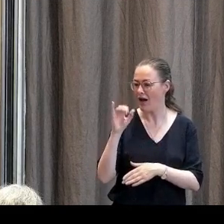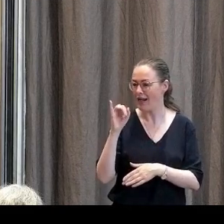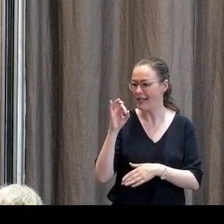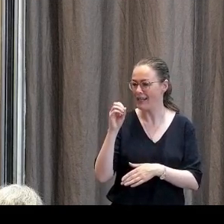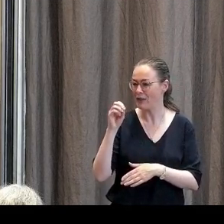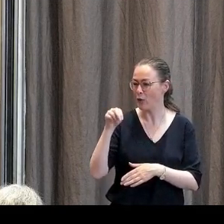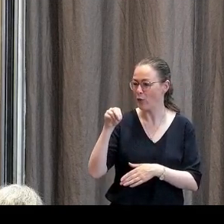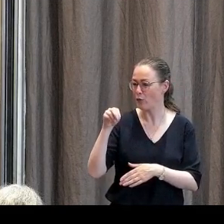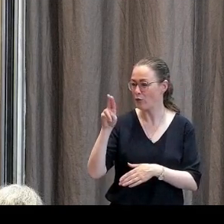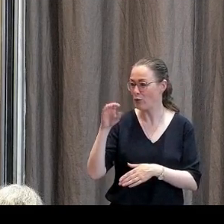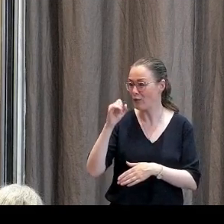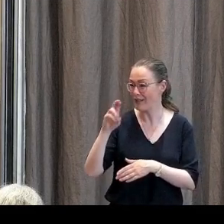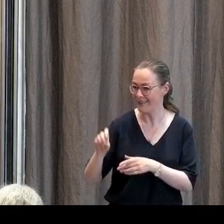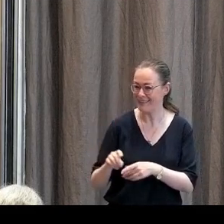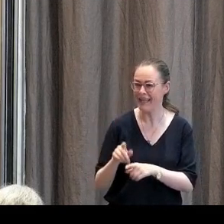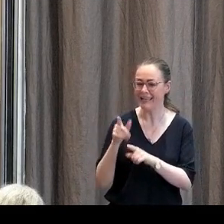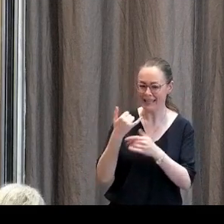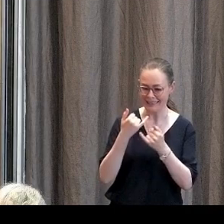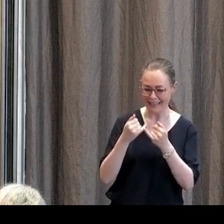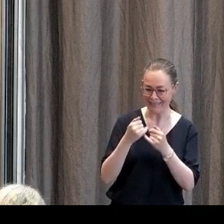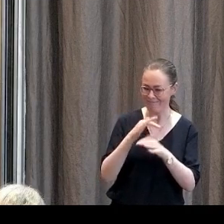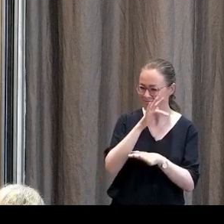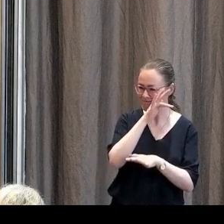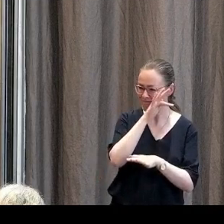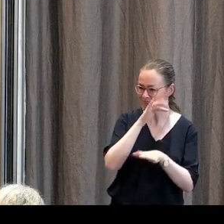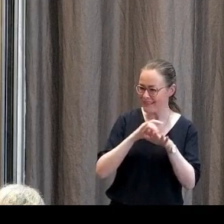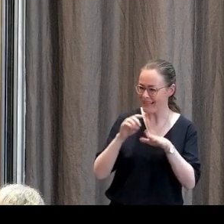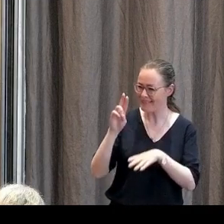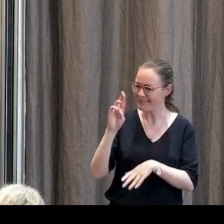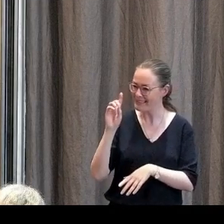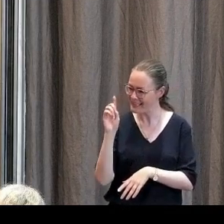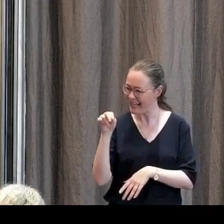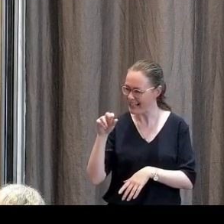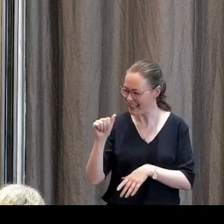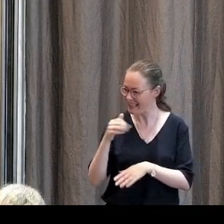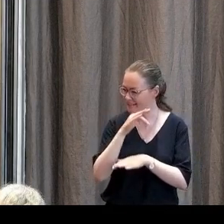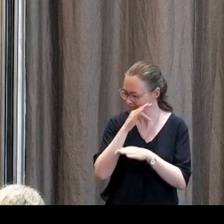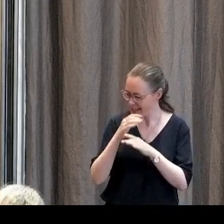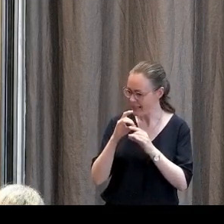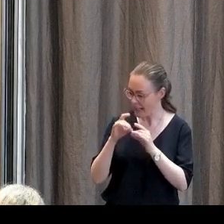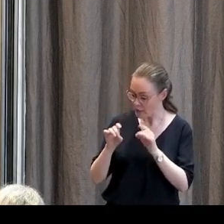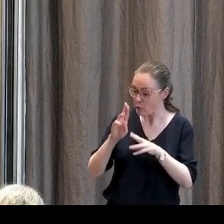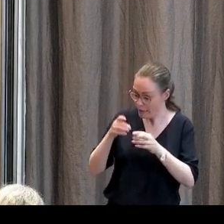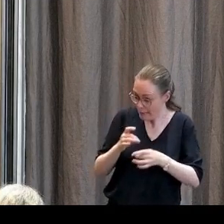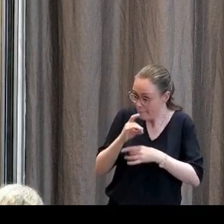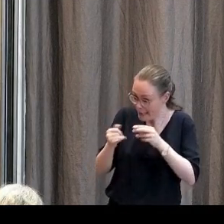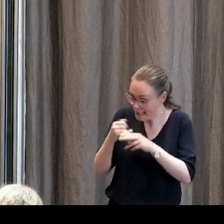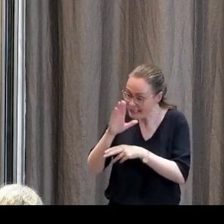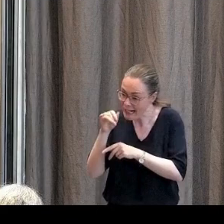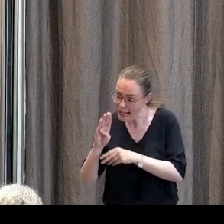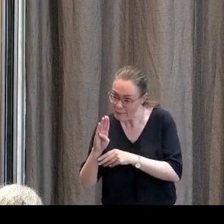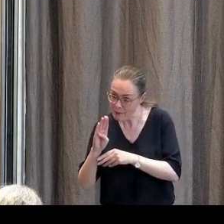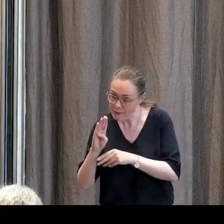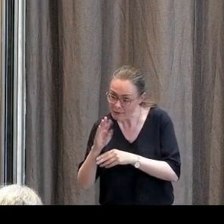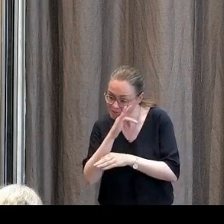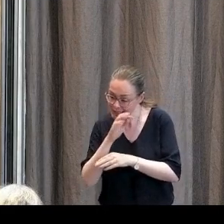was, that's basically an artificial form of DNA. So basically, we can make little versions of DNA in the lab,